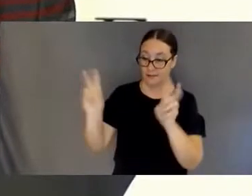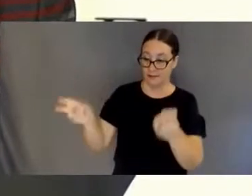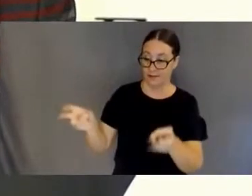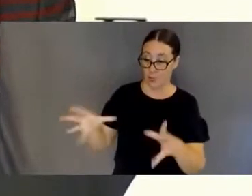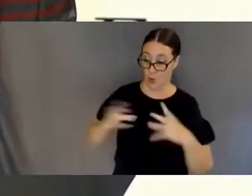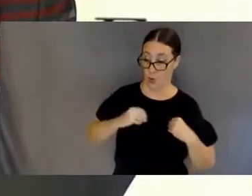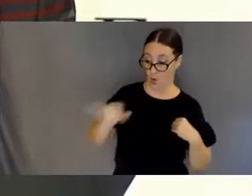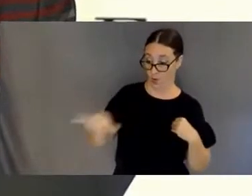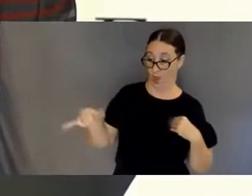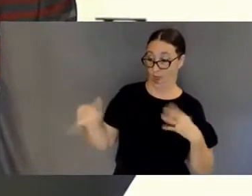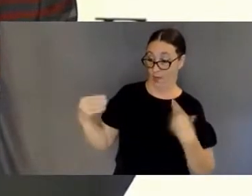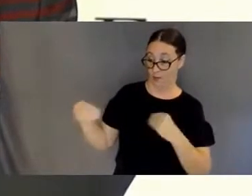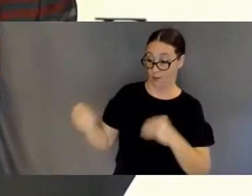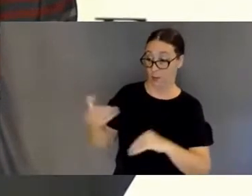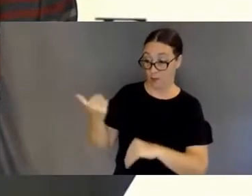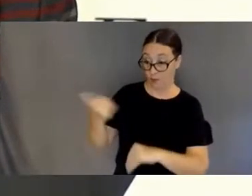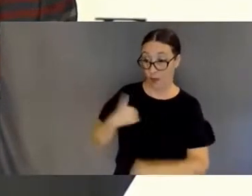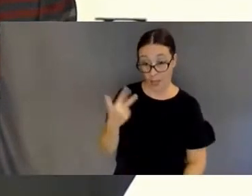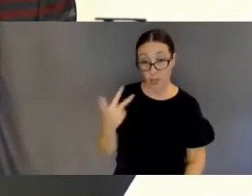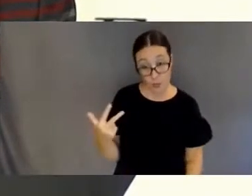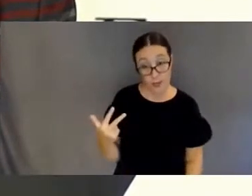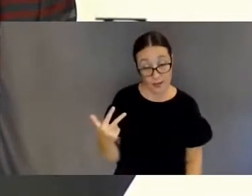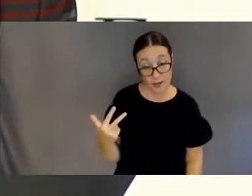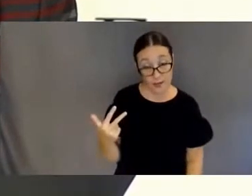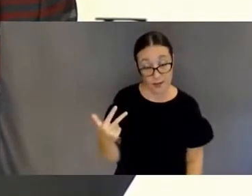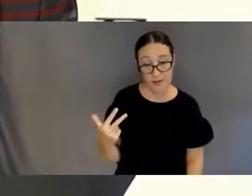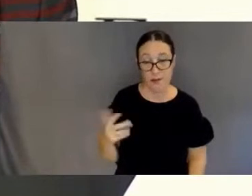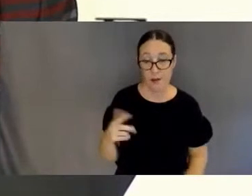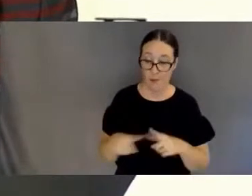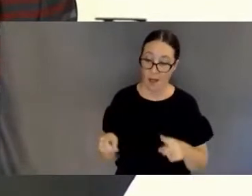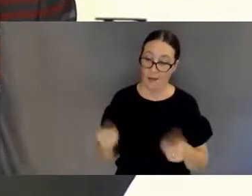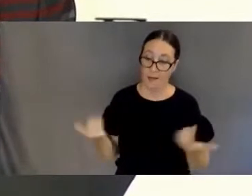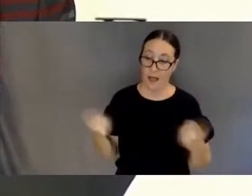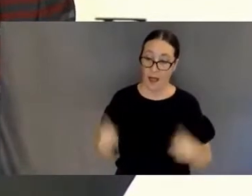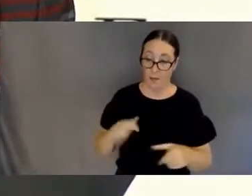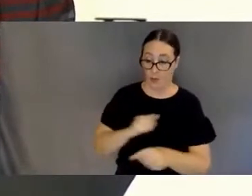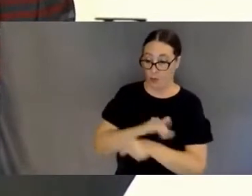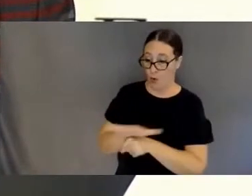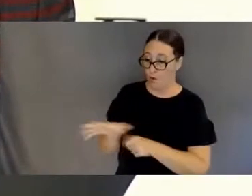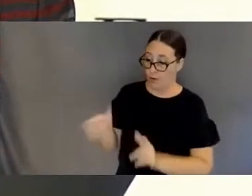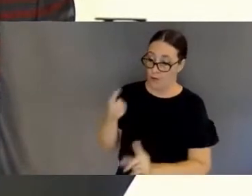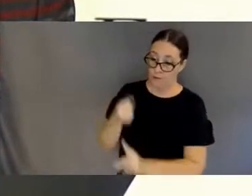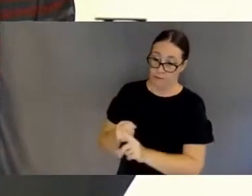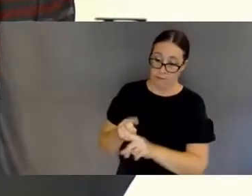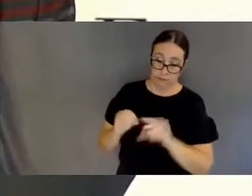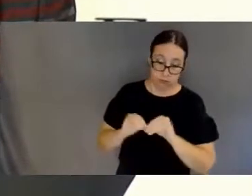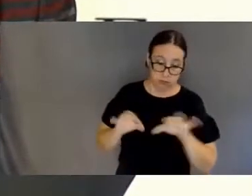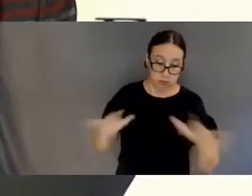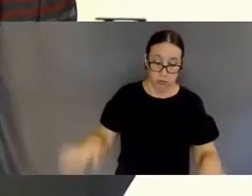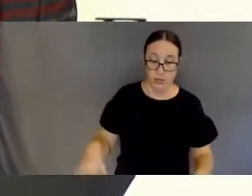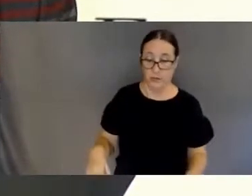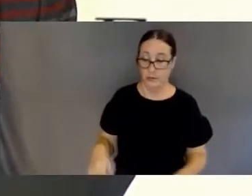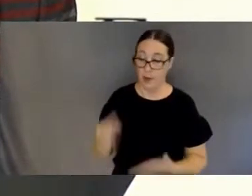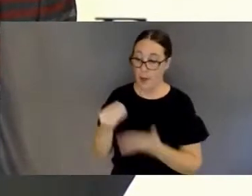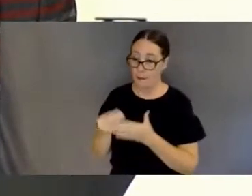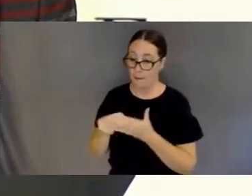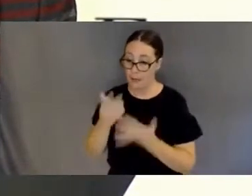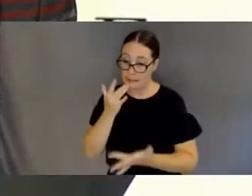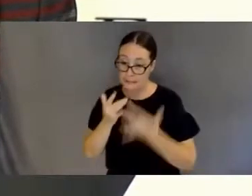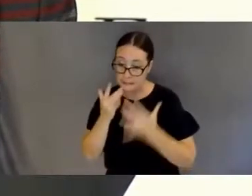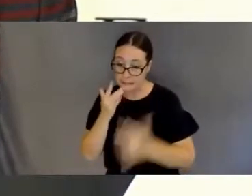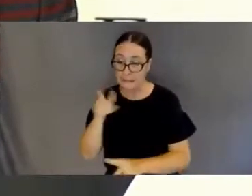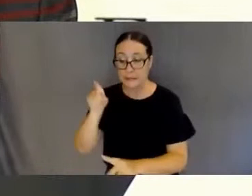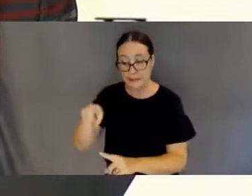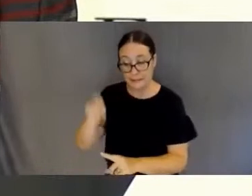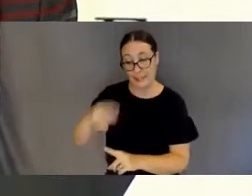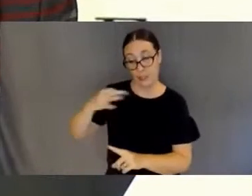Add Honeys, in fact, but during the pandemic, when money was tight, she needed credit to keep